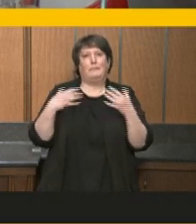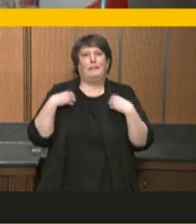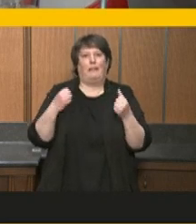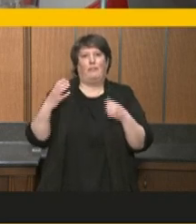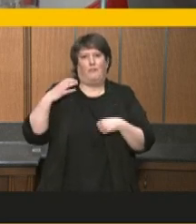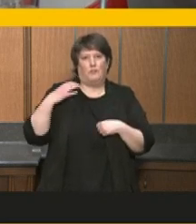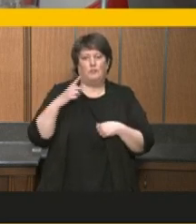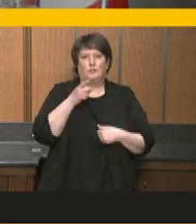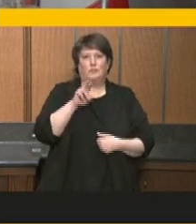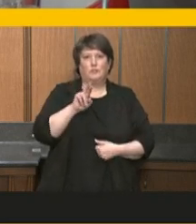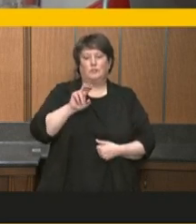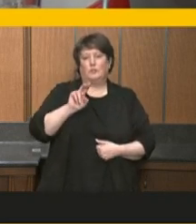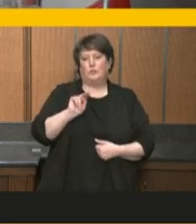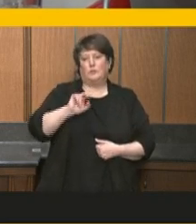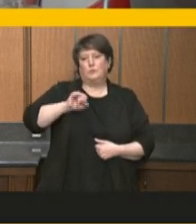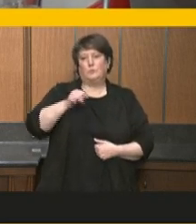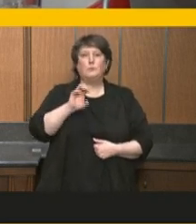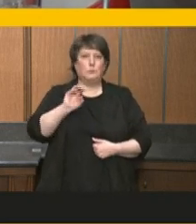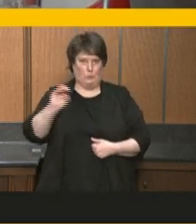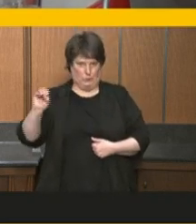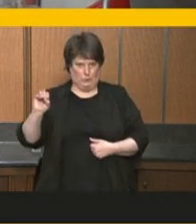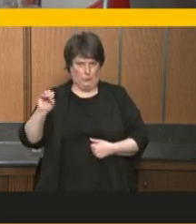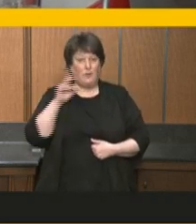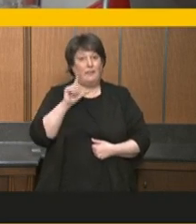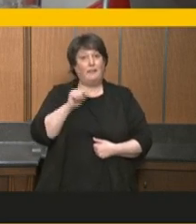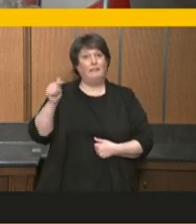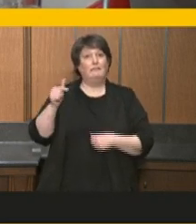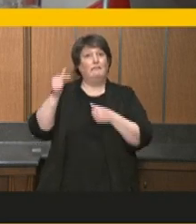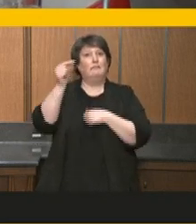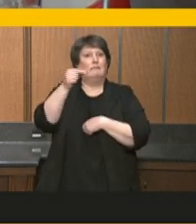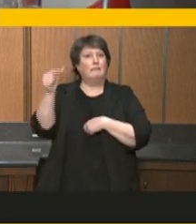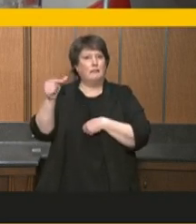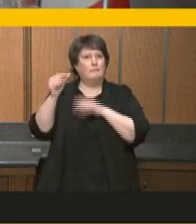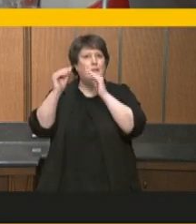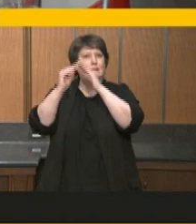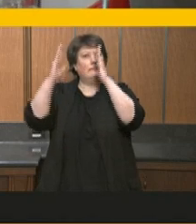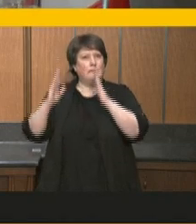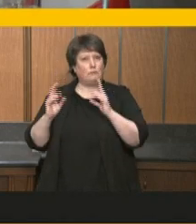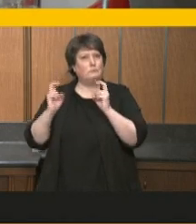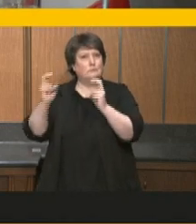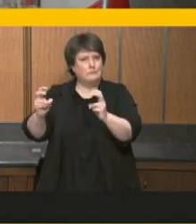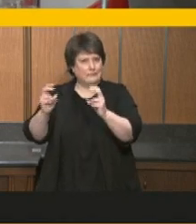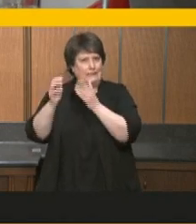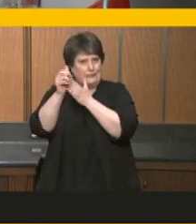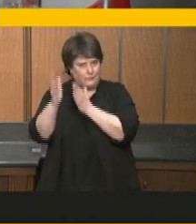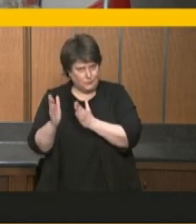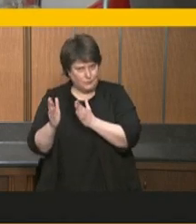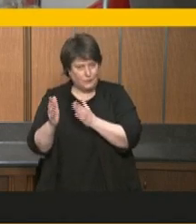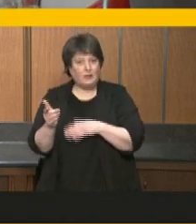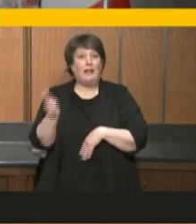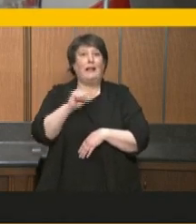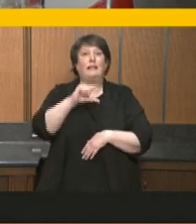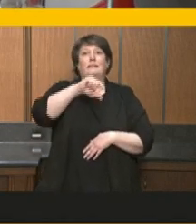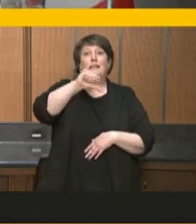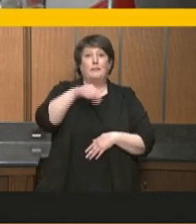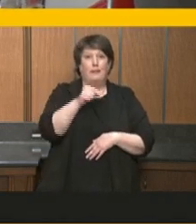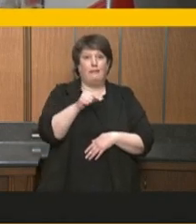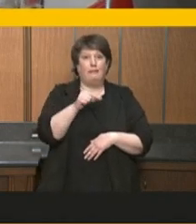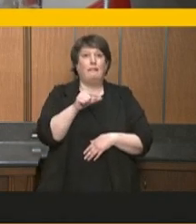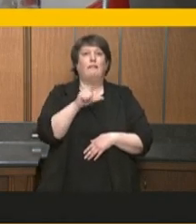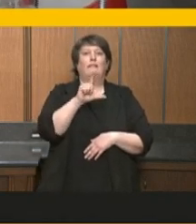We will then hear from the Government House Leader and Quebec Lieutenant Pablo